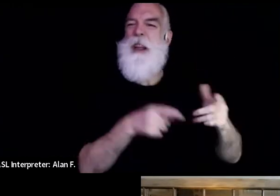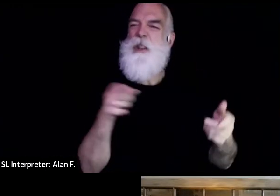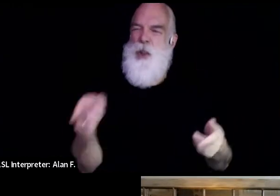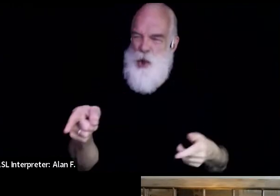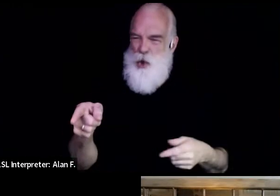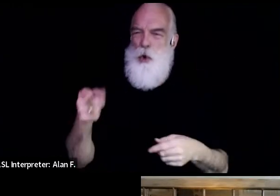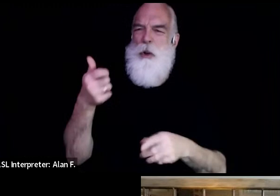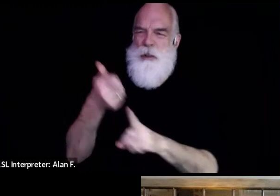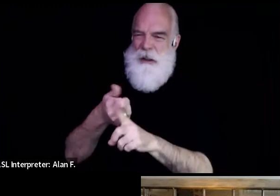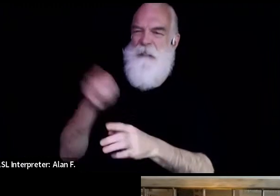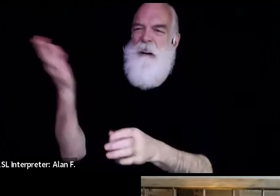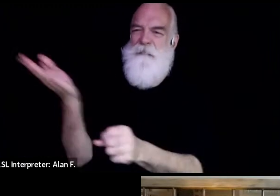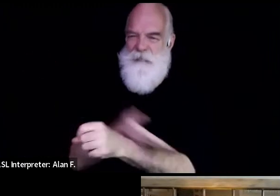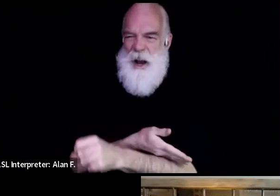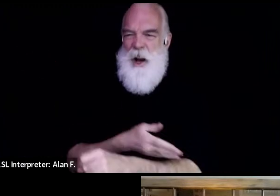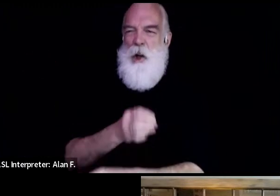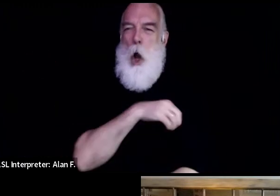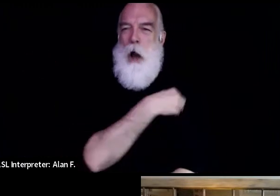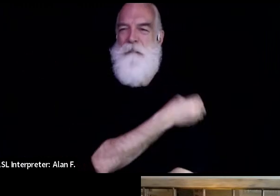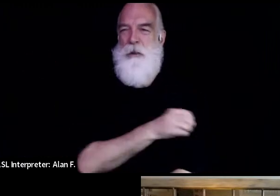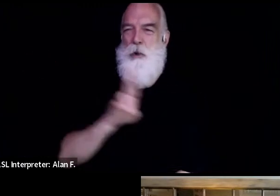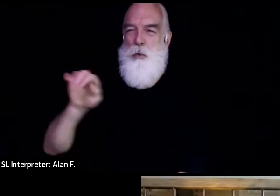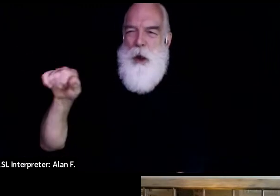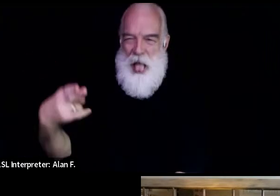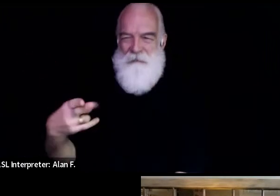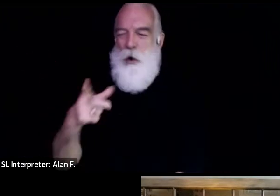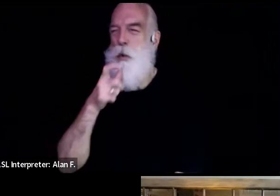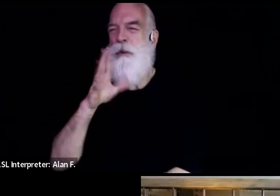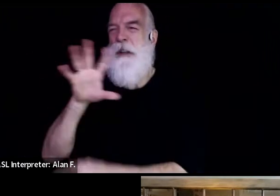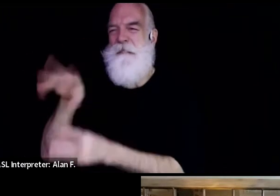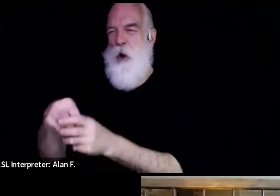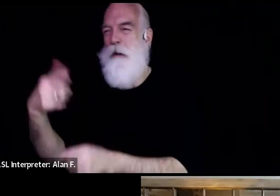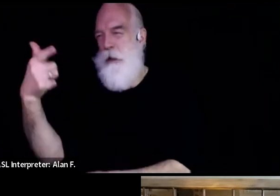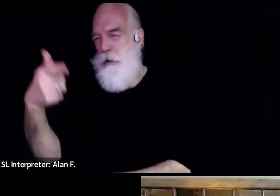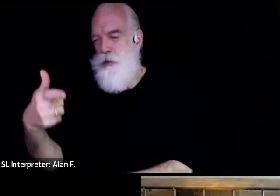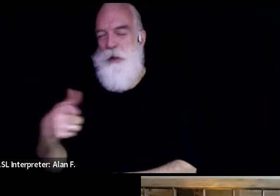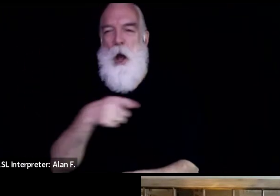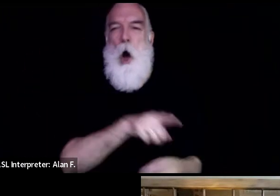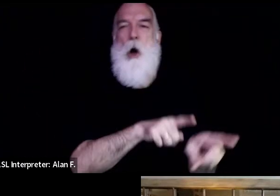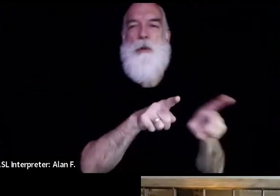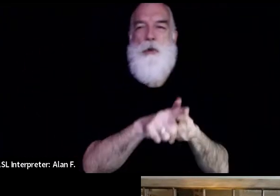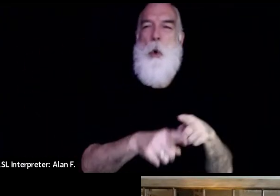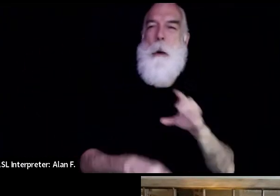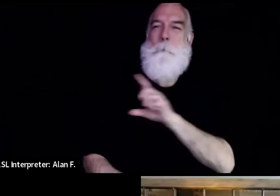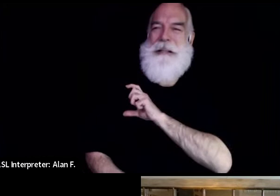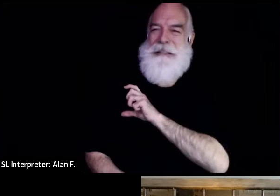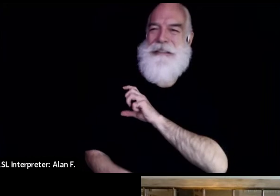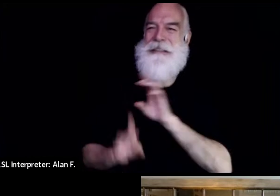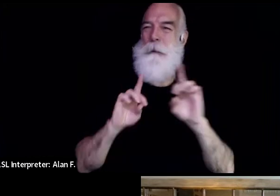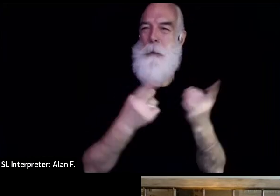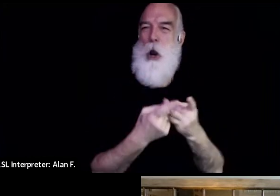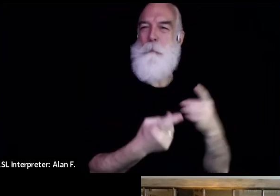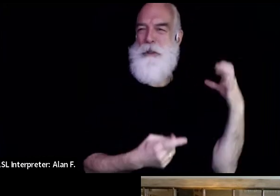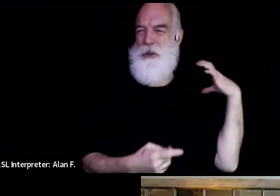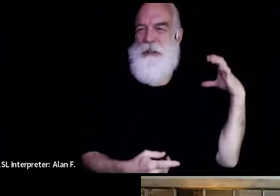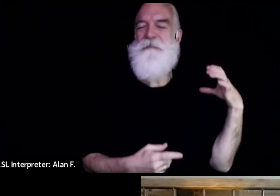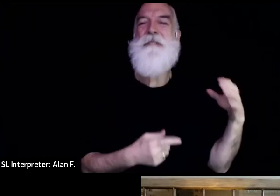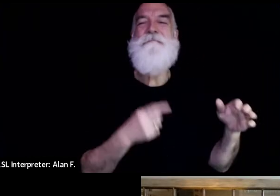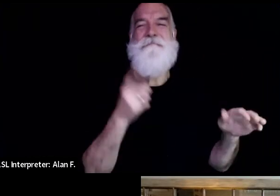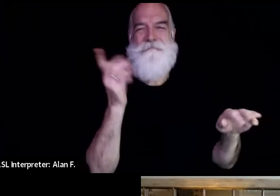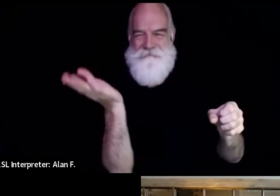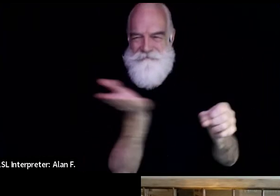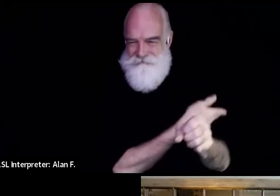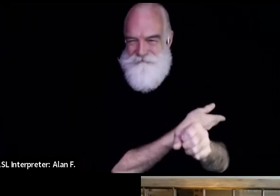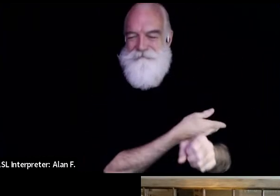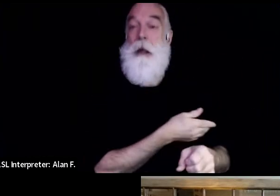in the shooting. You also accepted the resignation of the police department chief, and you were met with public praise for your swift action.